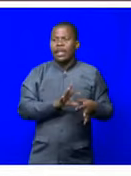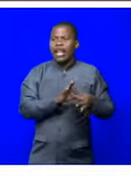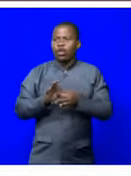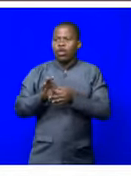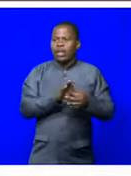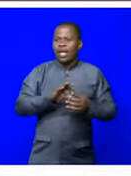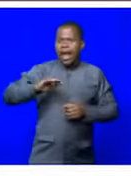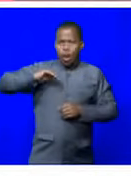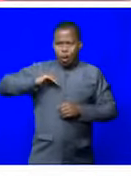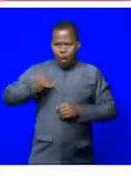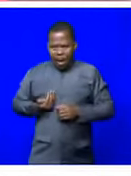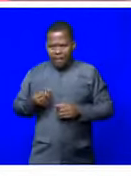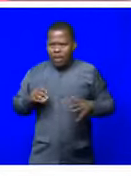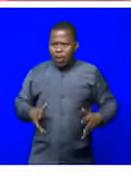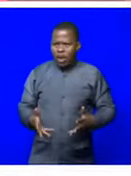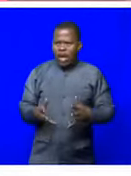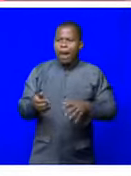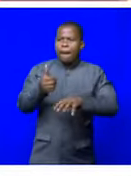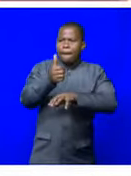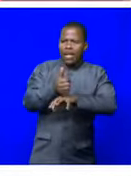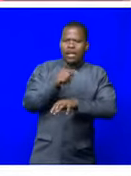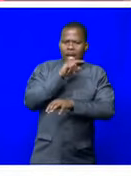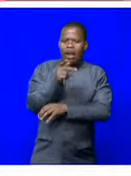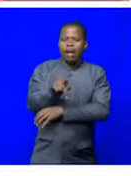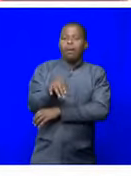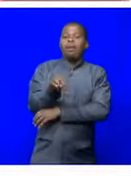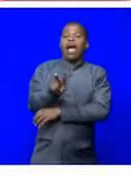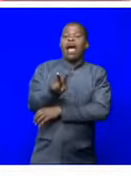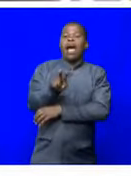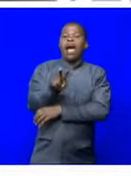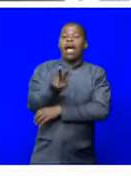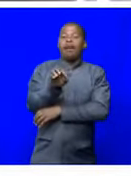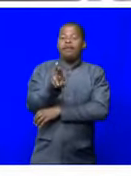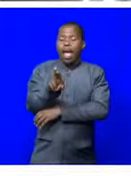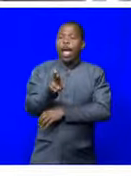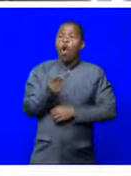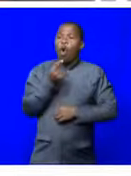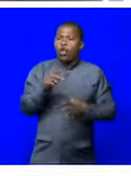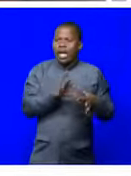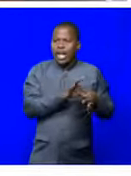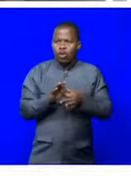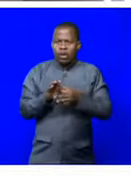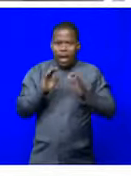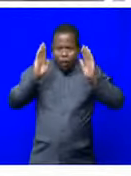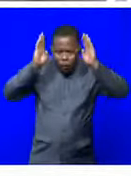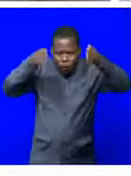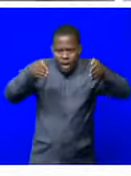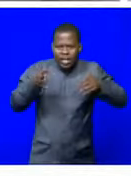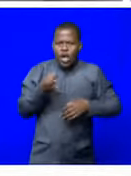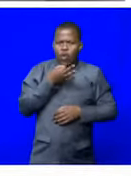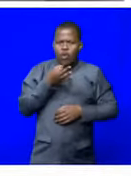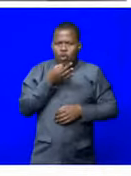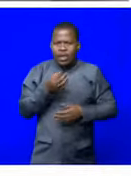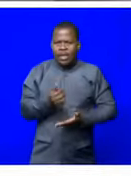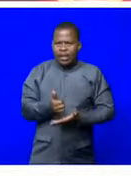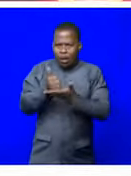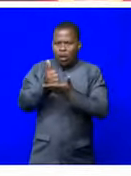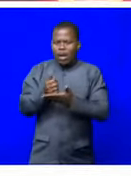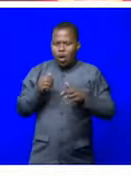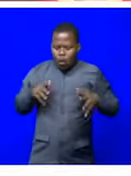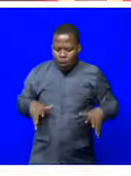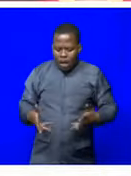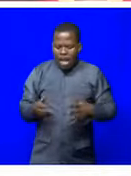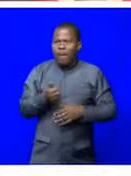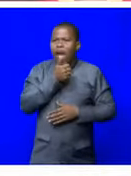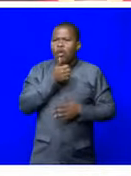Women Farmer Foundation uthi lenhlangano ibuke kwesekela kakhulu insha kuthi ikhone kulima ngetebuchwephesha. I think